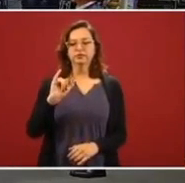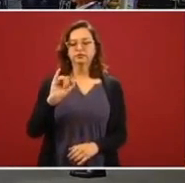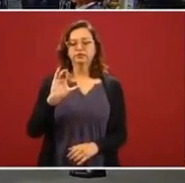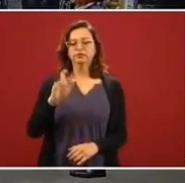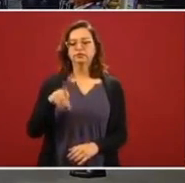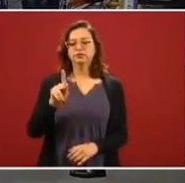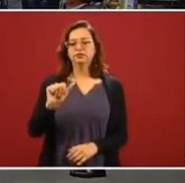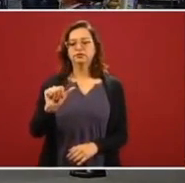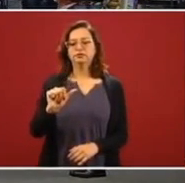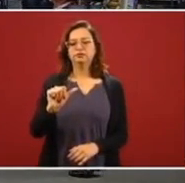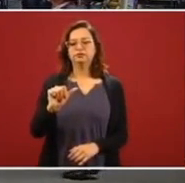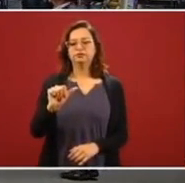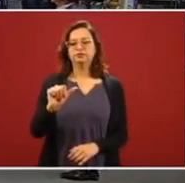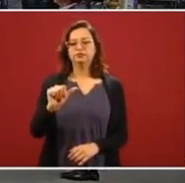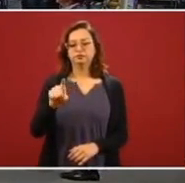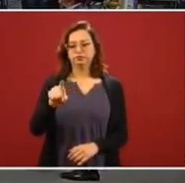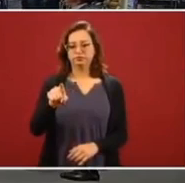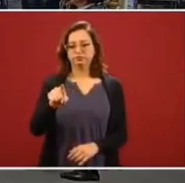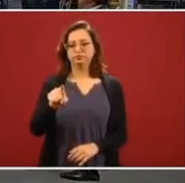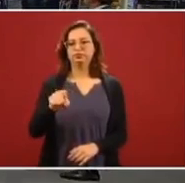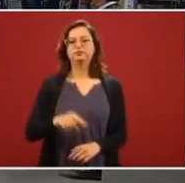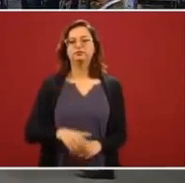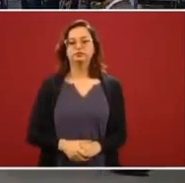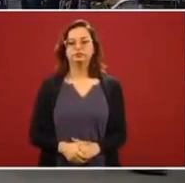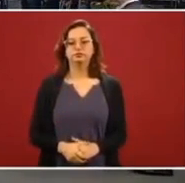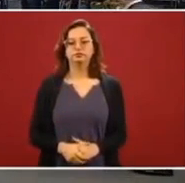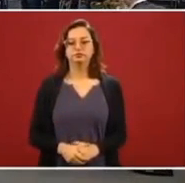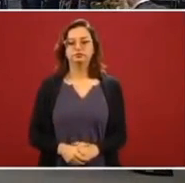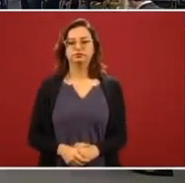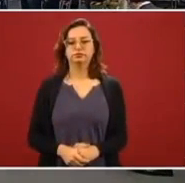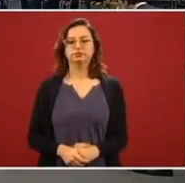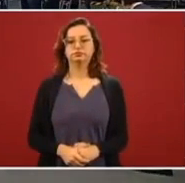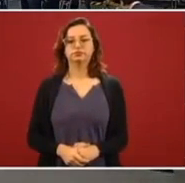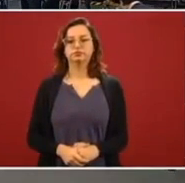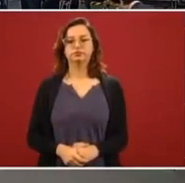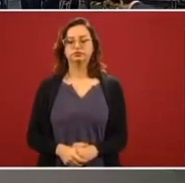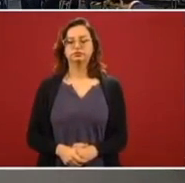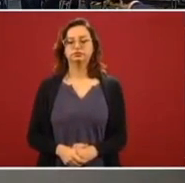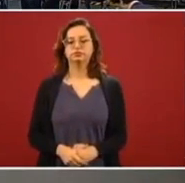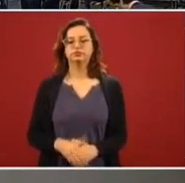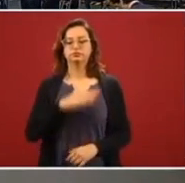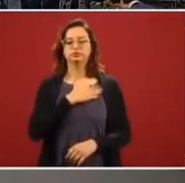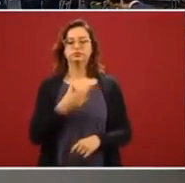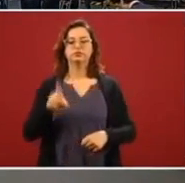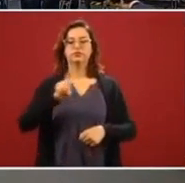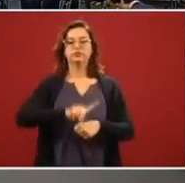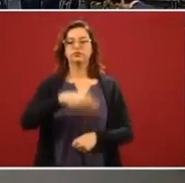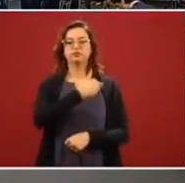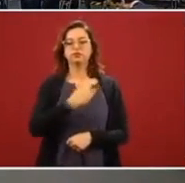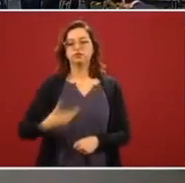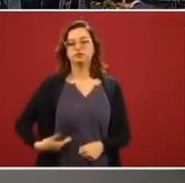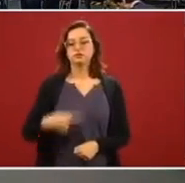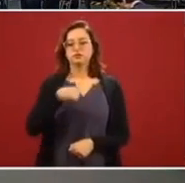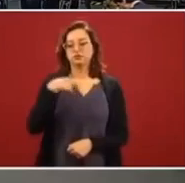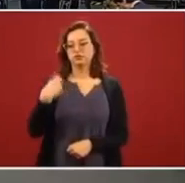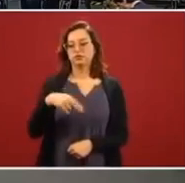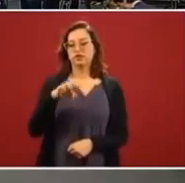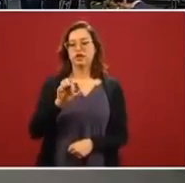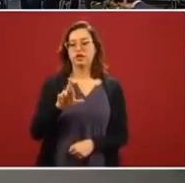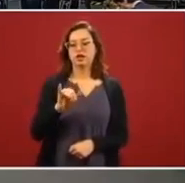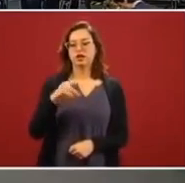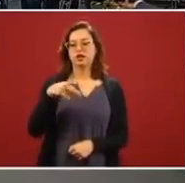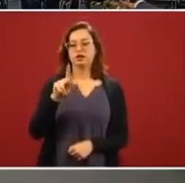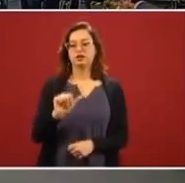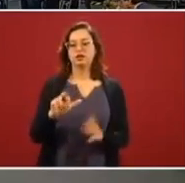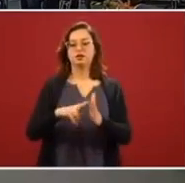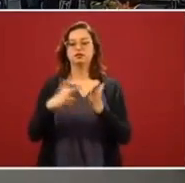Erika. Sí. So he's calling on Erica. Buen día, presidente. Erika Ramírez de la revista